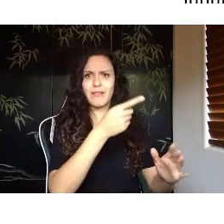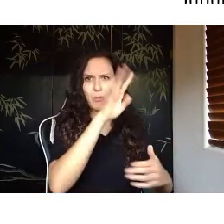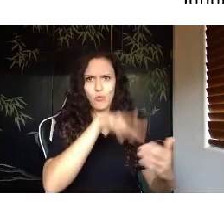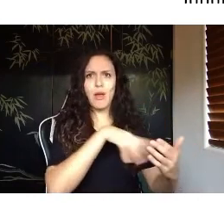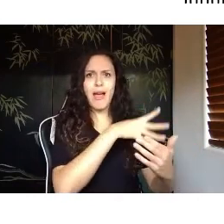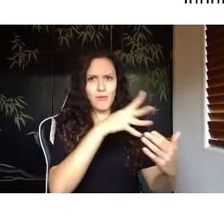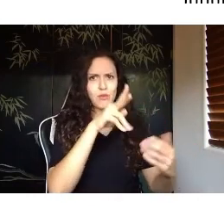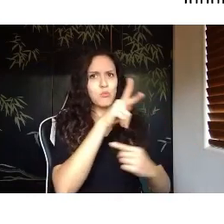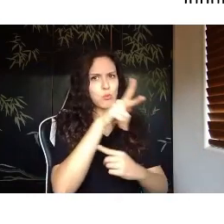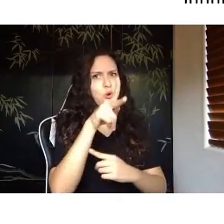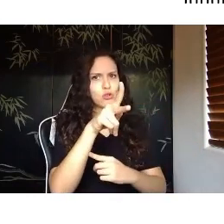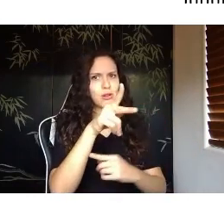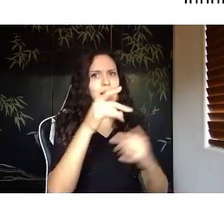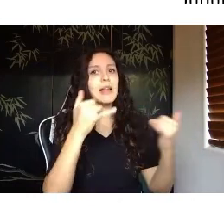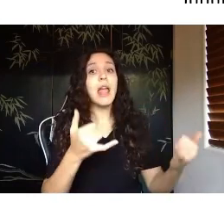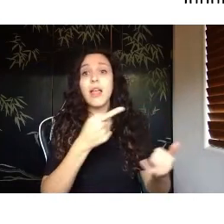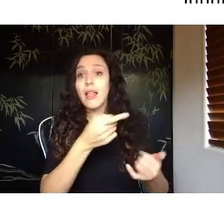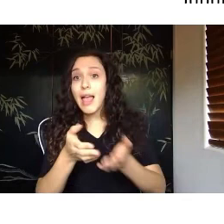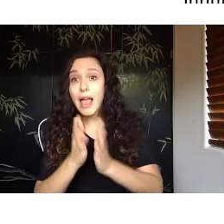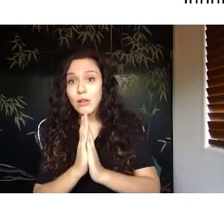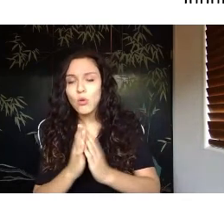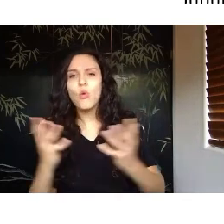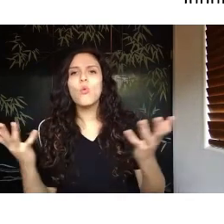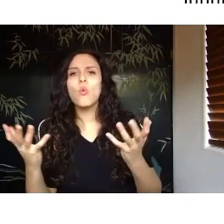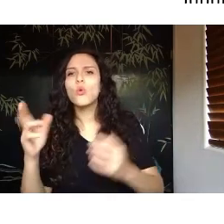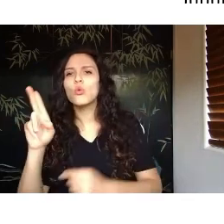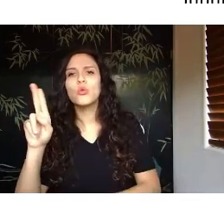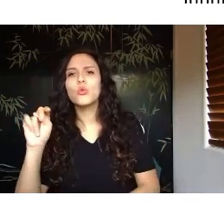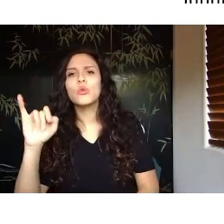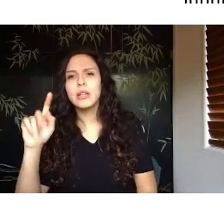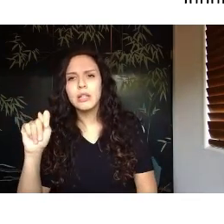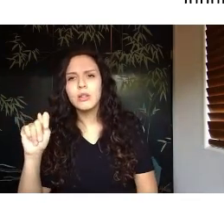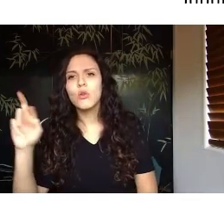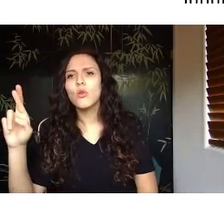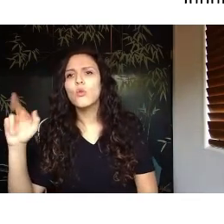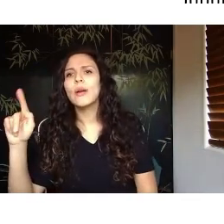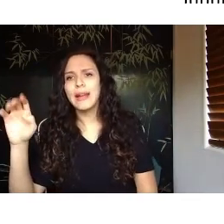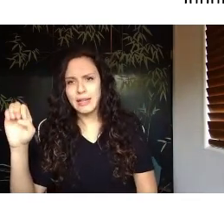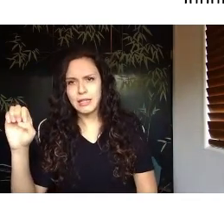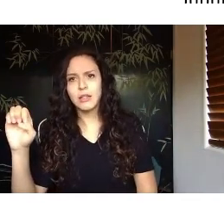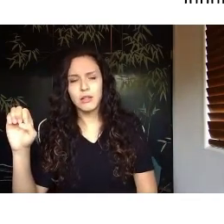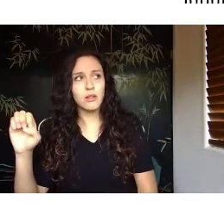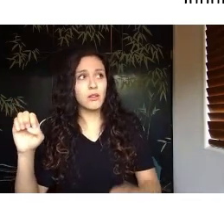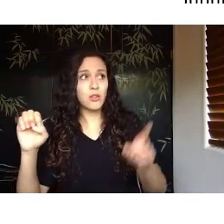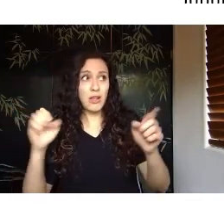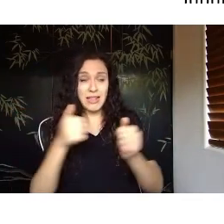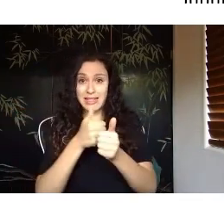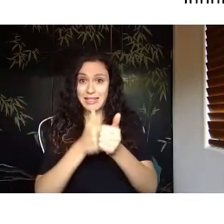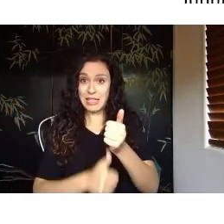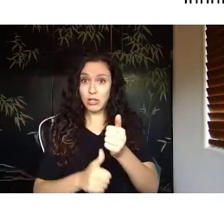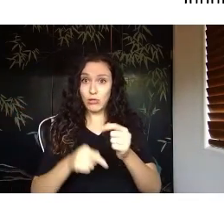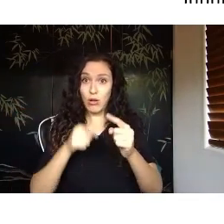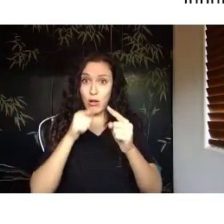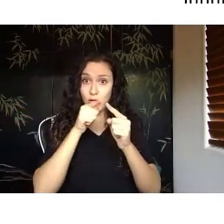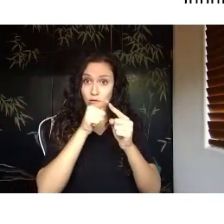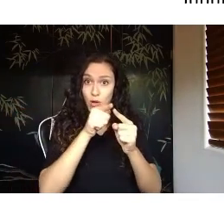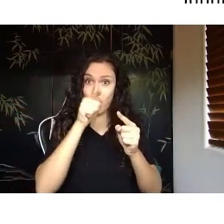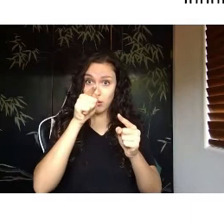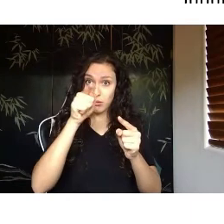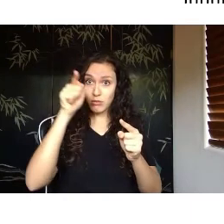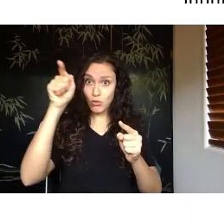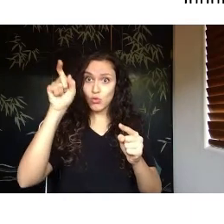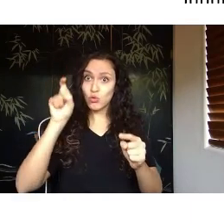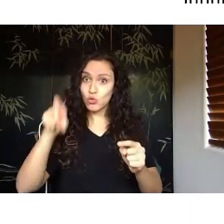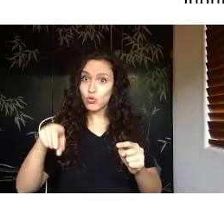a proportional graph for the cost of tickets. What is the unit rate? Okay, well, if it's proportional, each of these dots